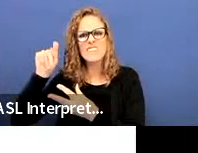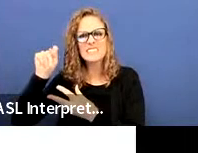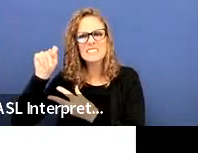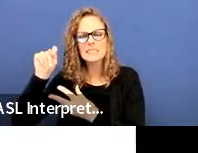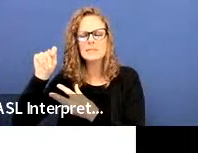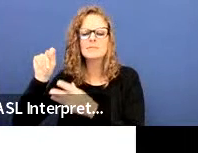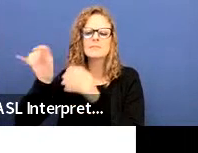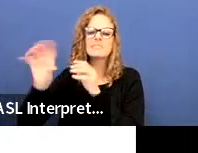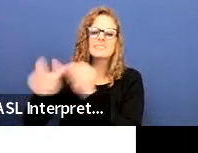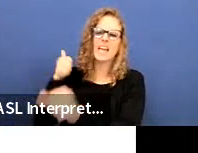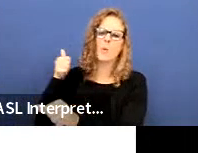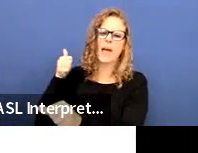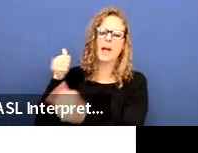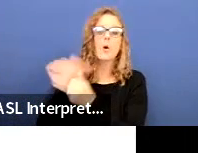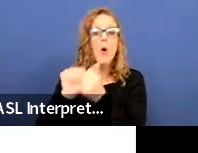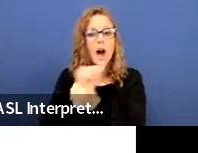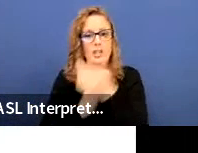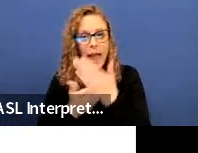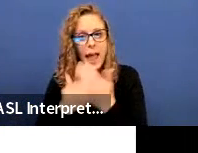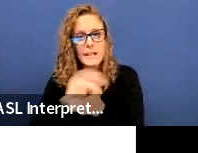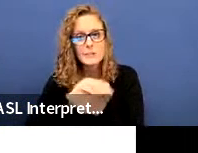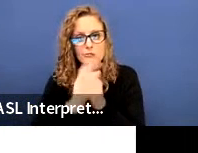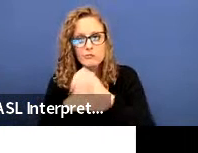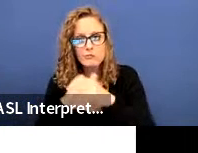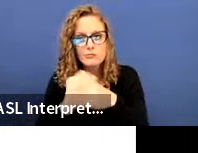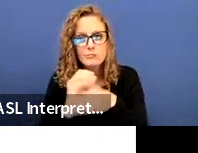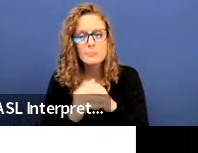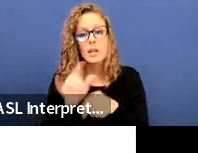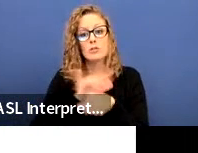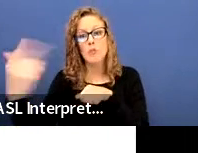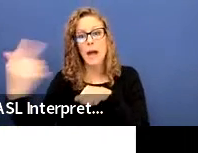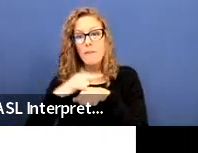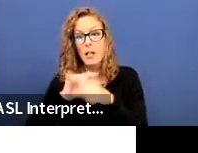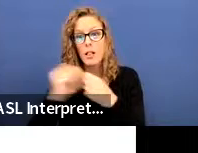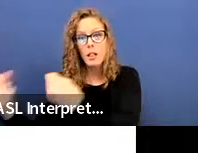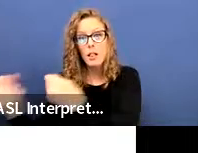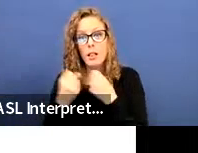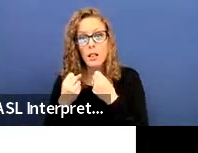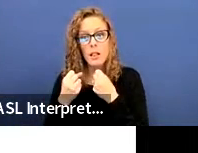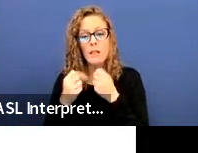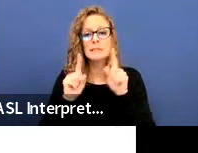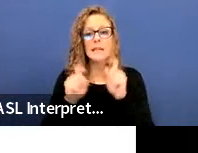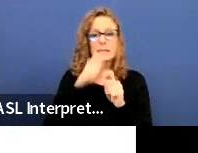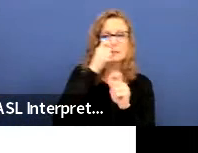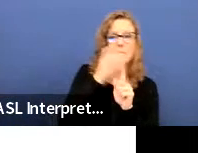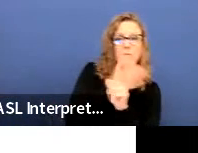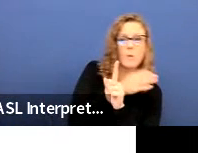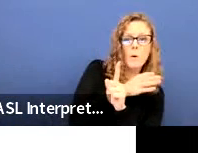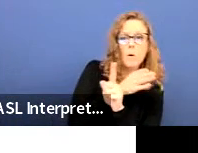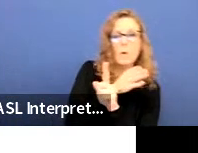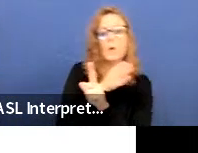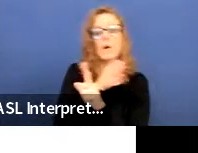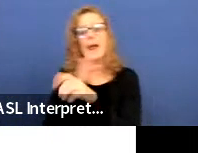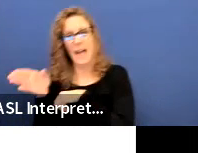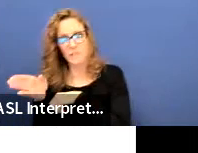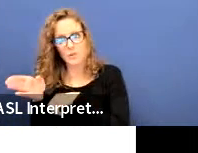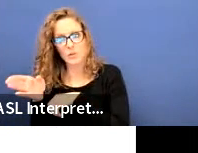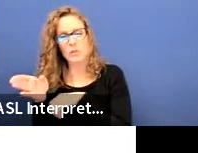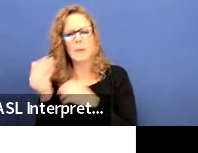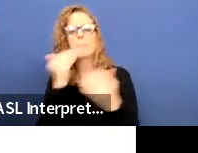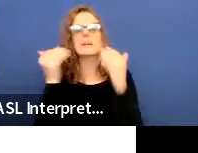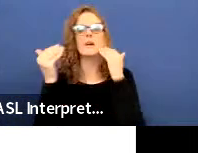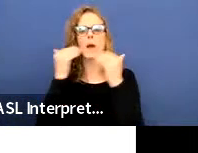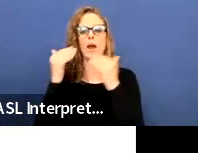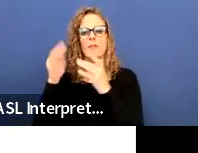wash your hands, test before and after travel and holiday gatherings, and just to be aware of all those travel rules.